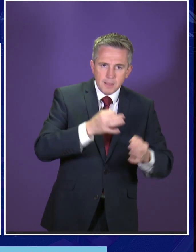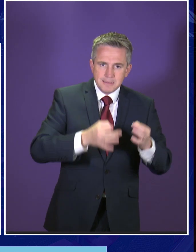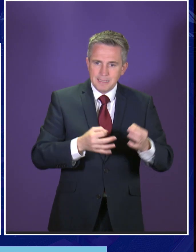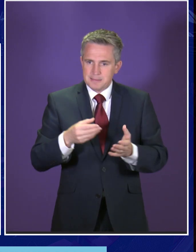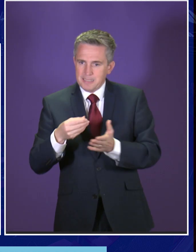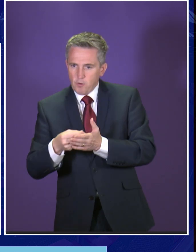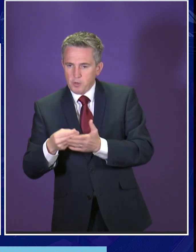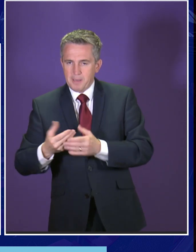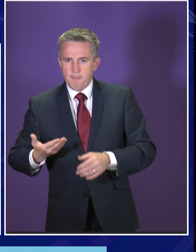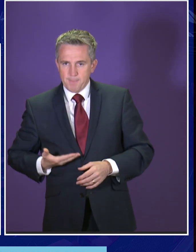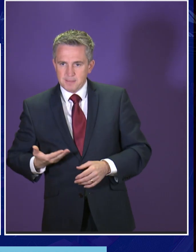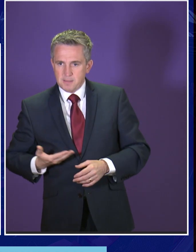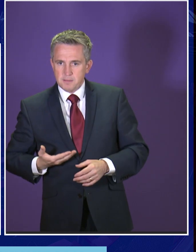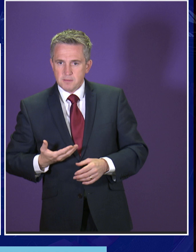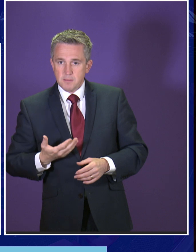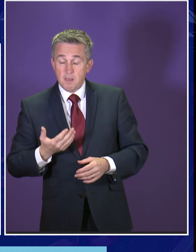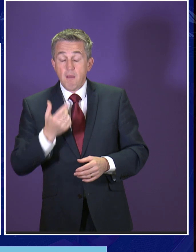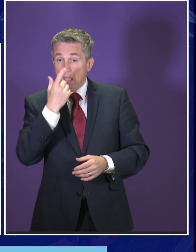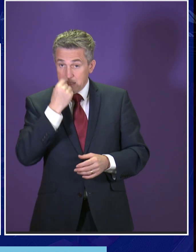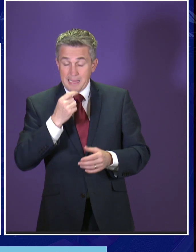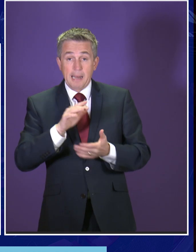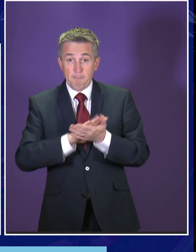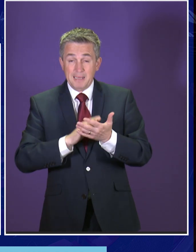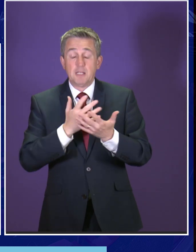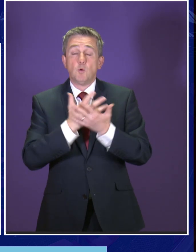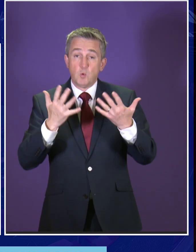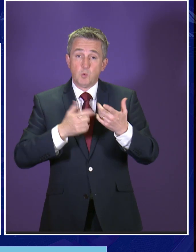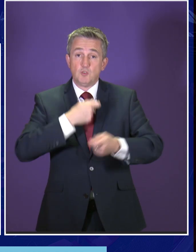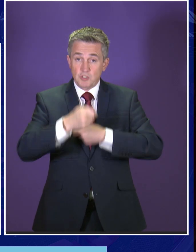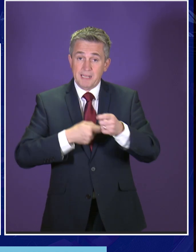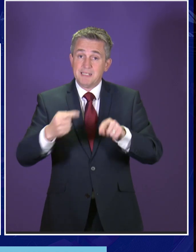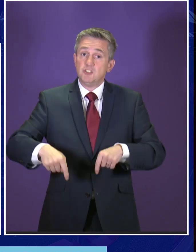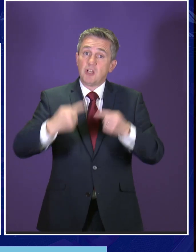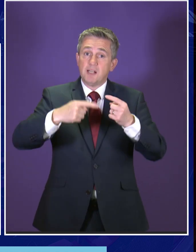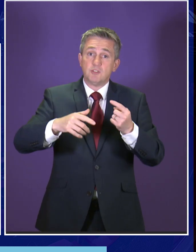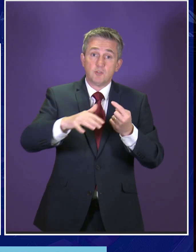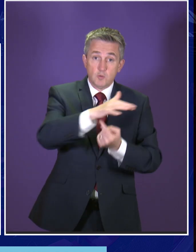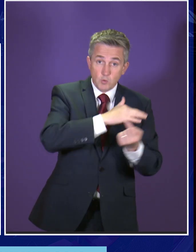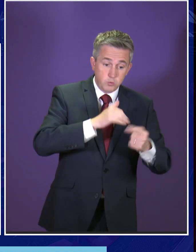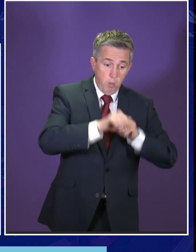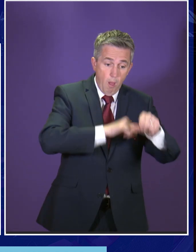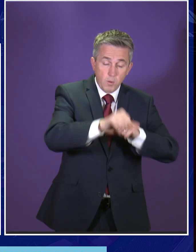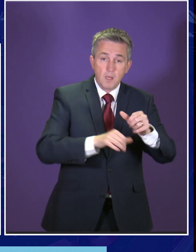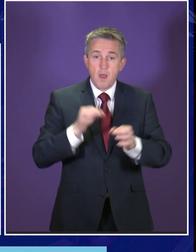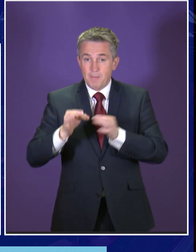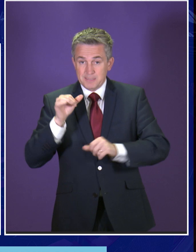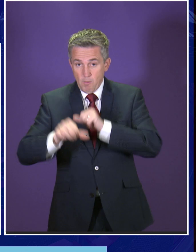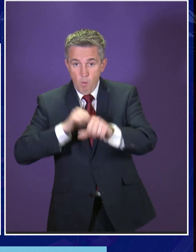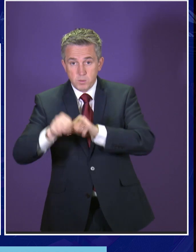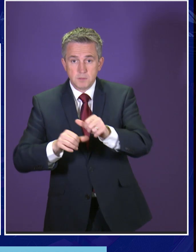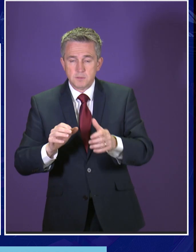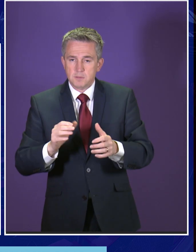terms, and in some contexts resulted in upheavals. It challenges social and political orders across nations and forces us to